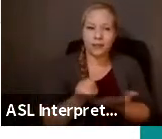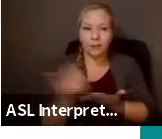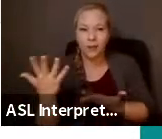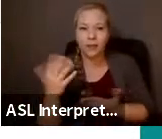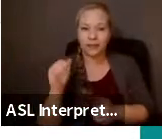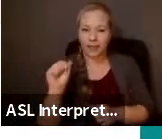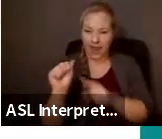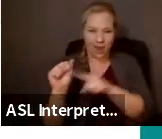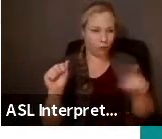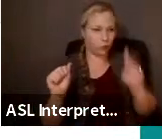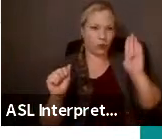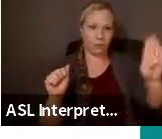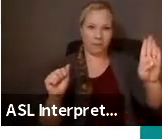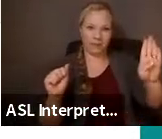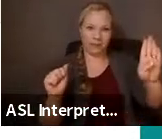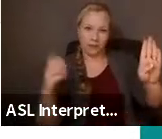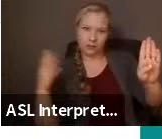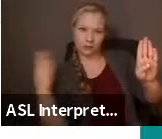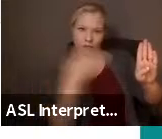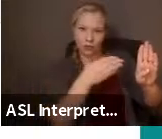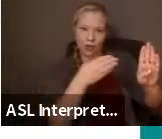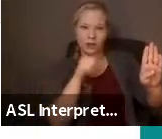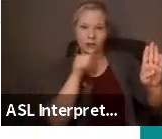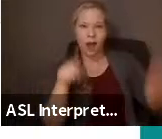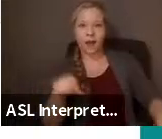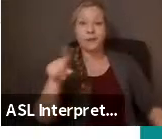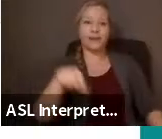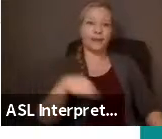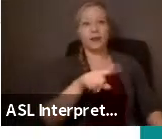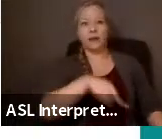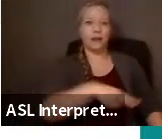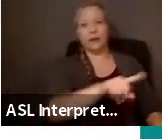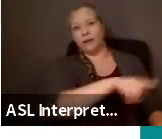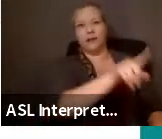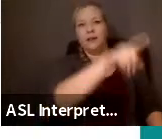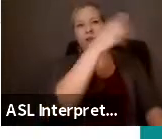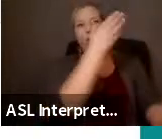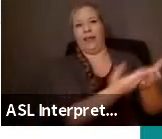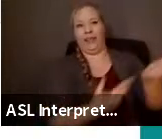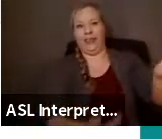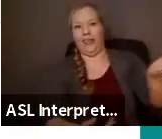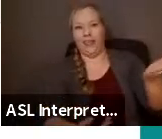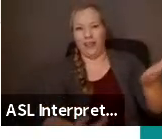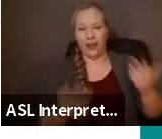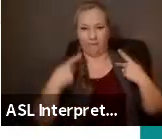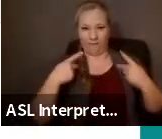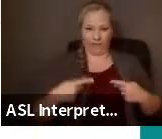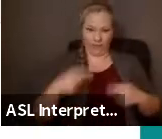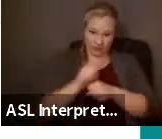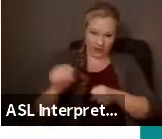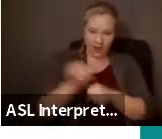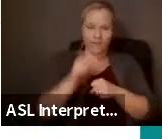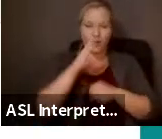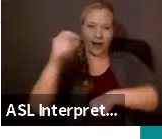is going to also minimize the amount of effort it takes, physical effort it takes